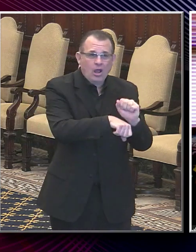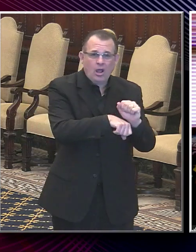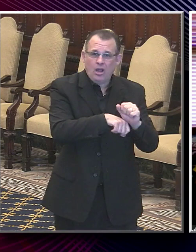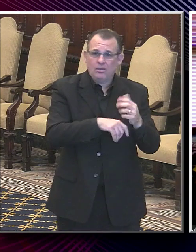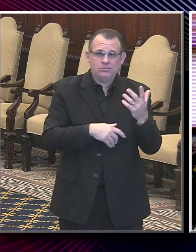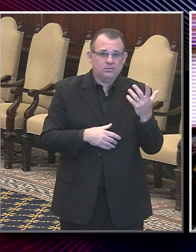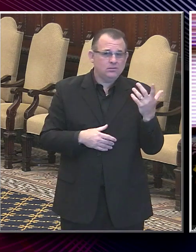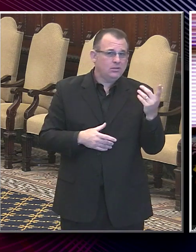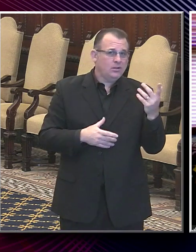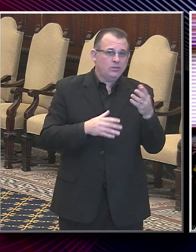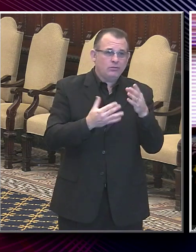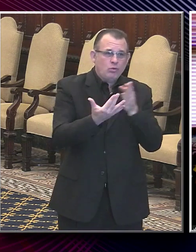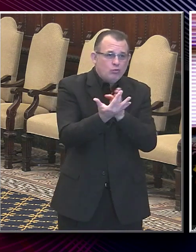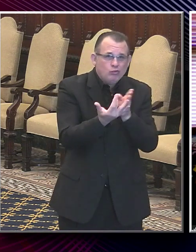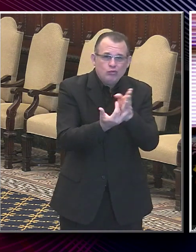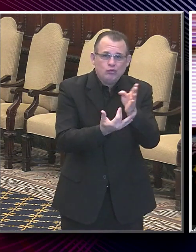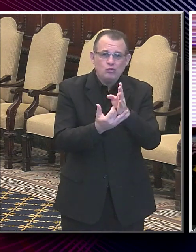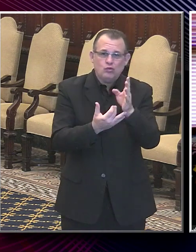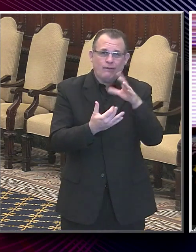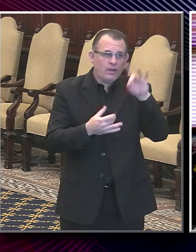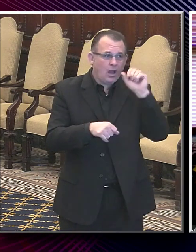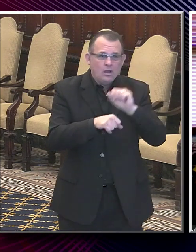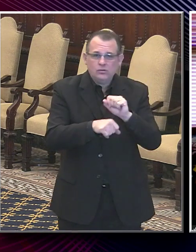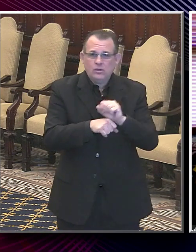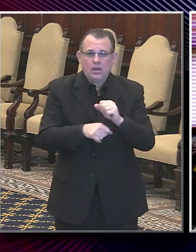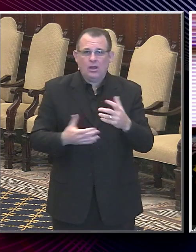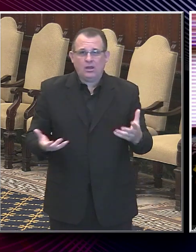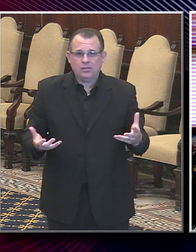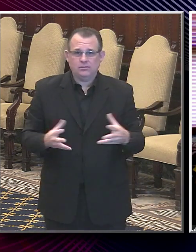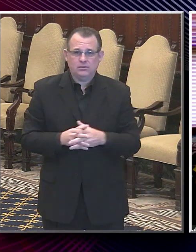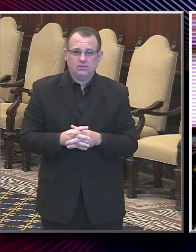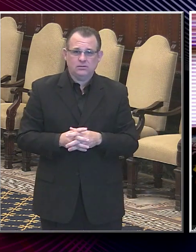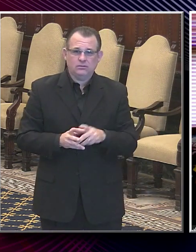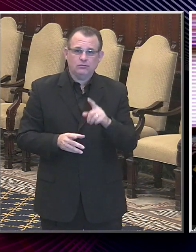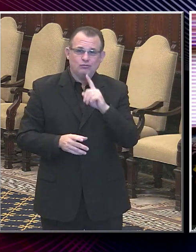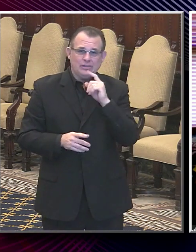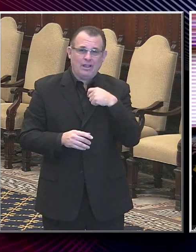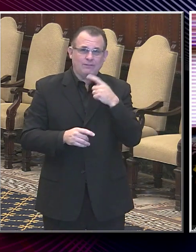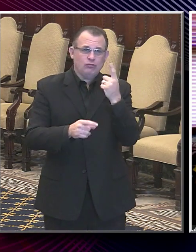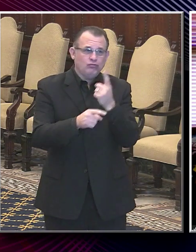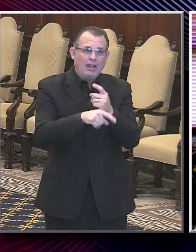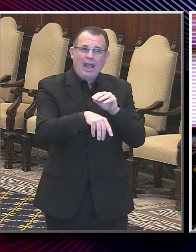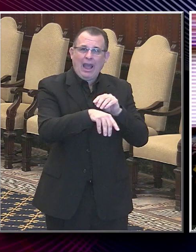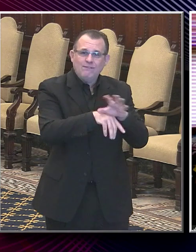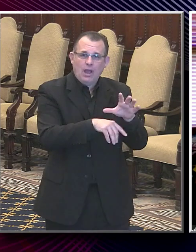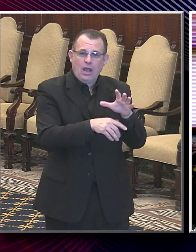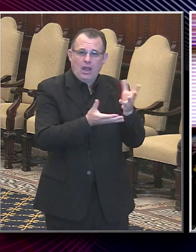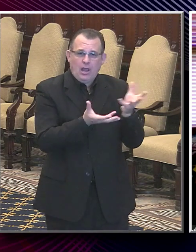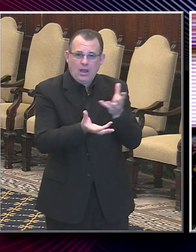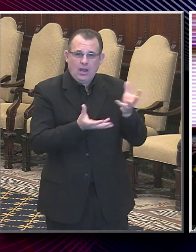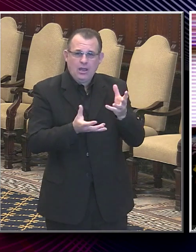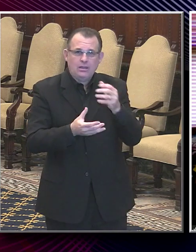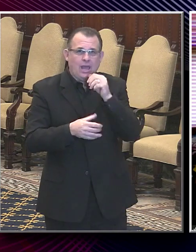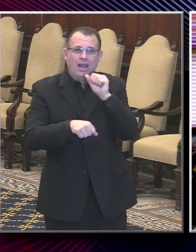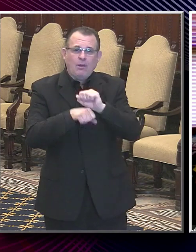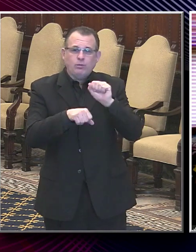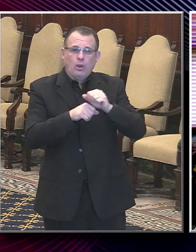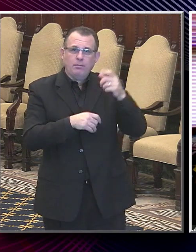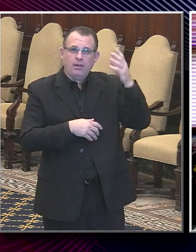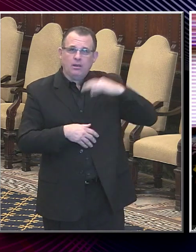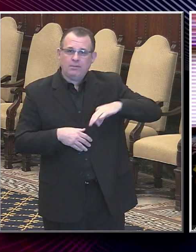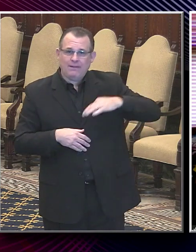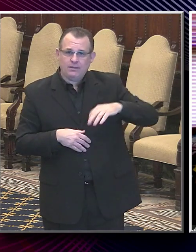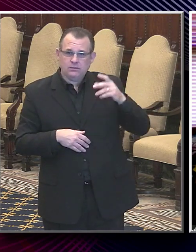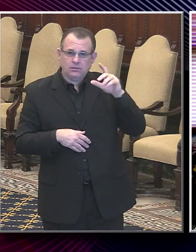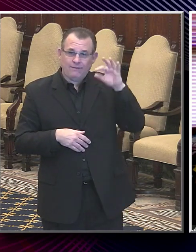that they can look for work, making sure we give them the right advice on their unemployment benefits and whatever's available from the state or the federal